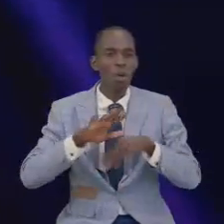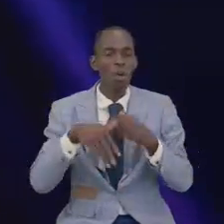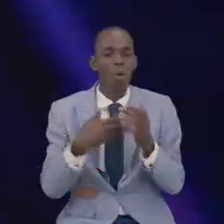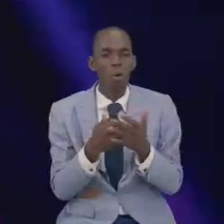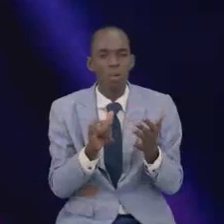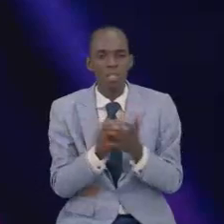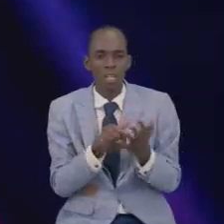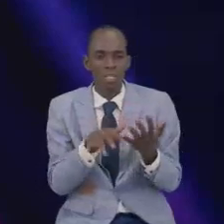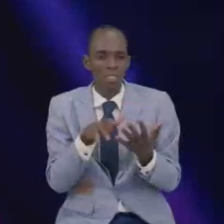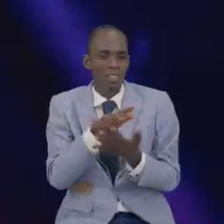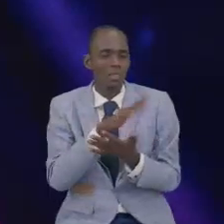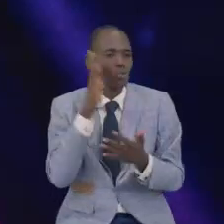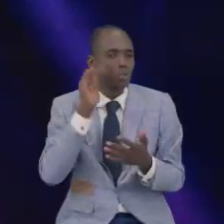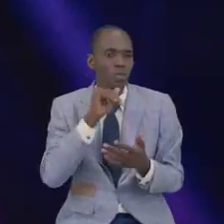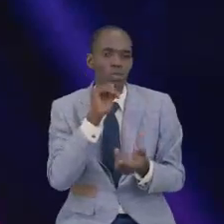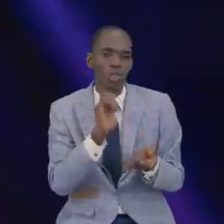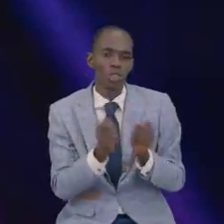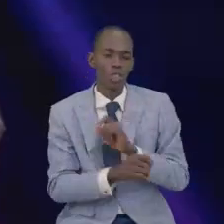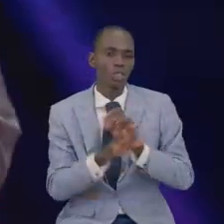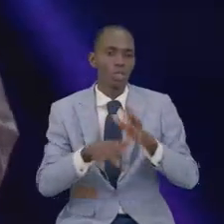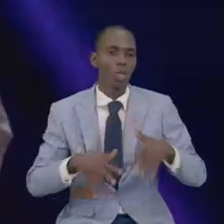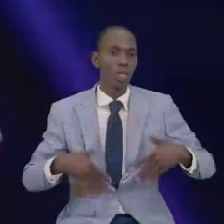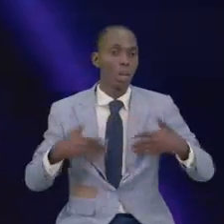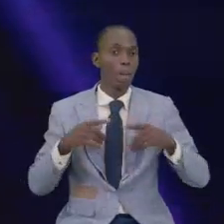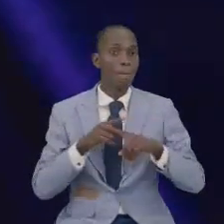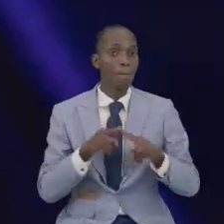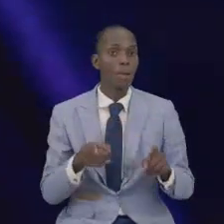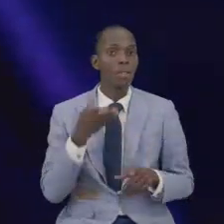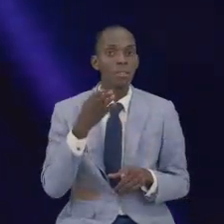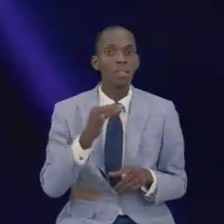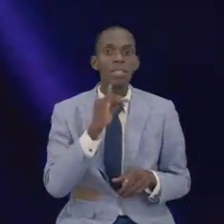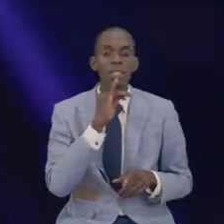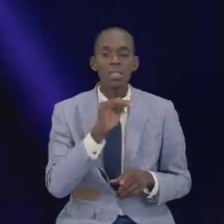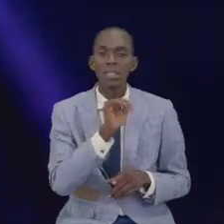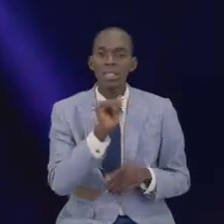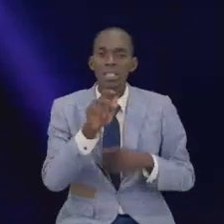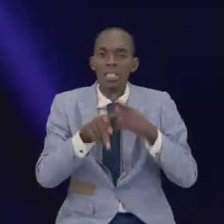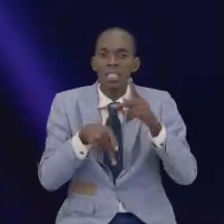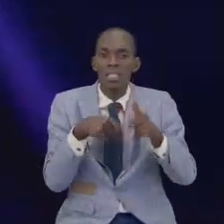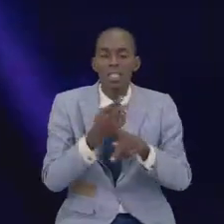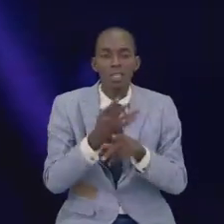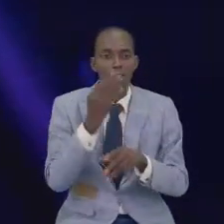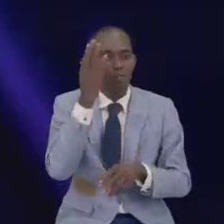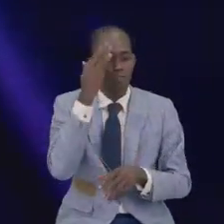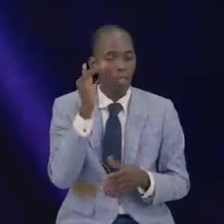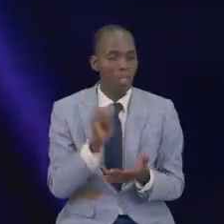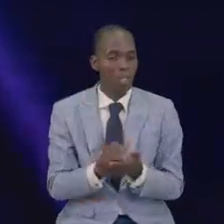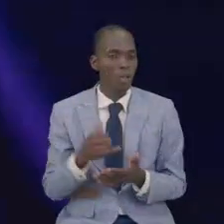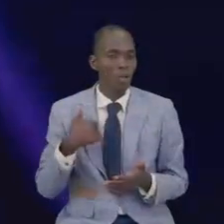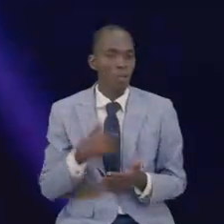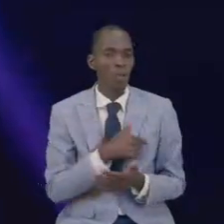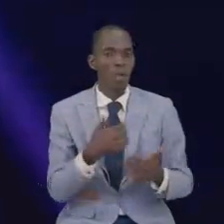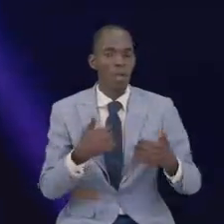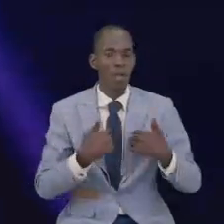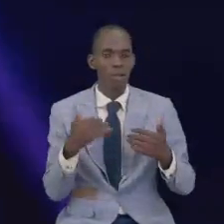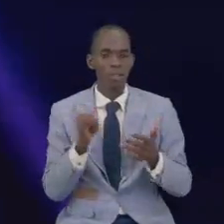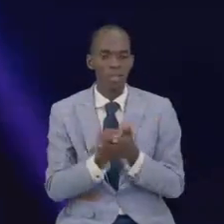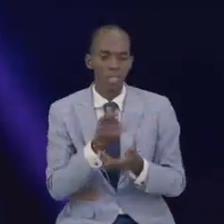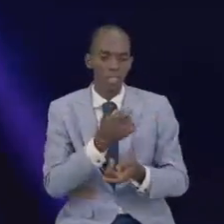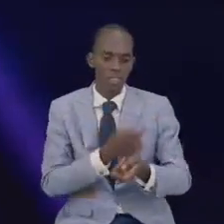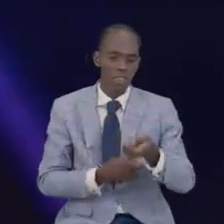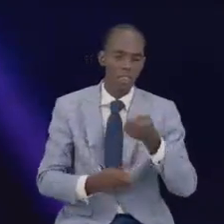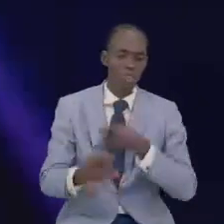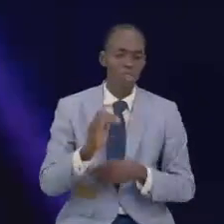there's a kind of knowledge we have that we exchange our ignorance with his inspiration,